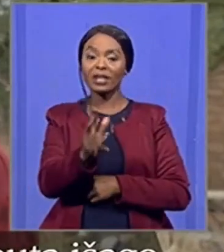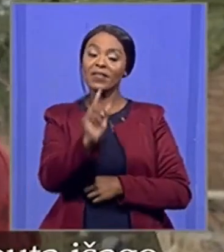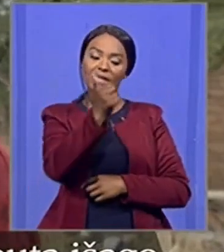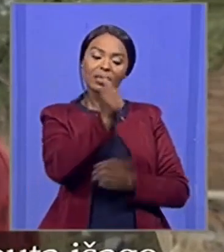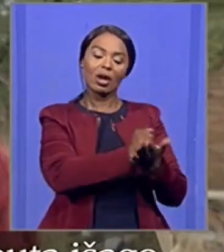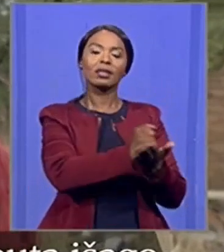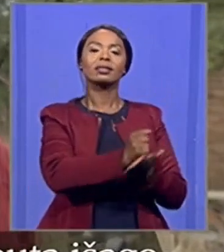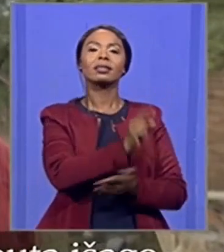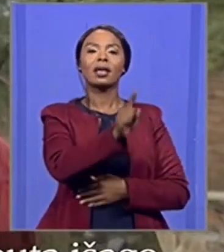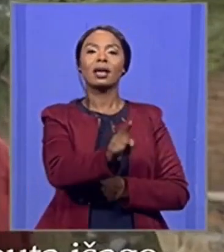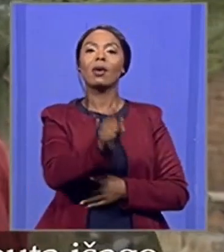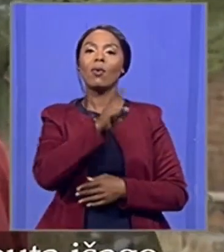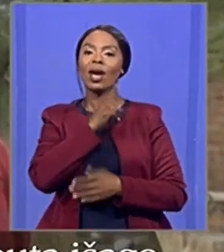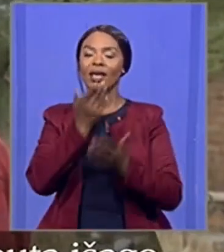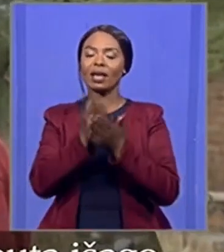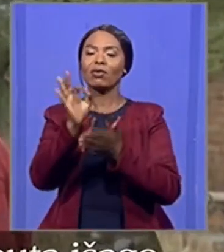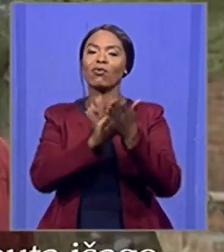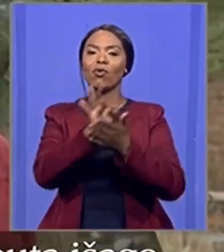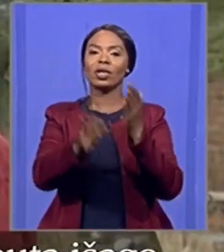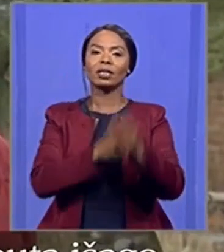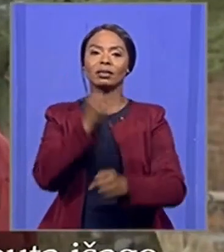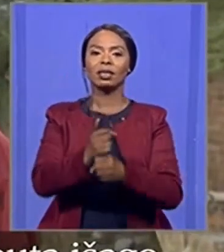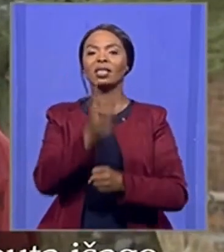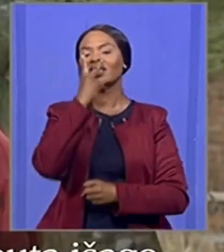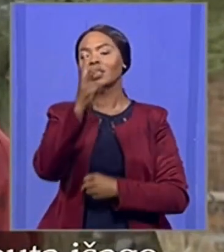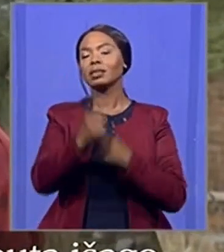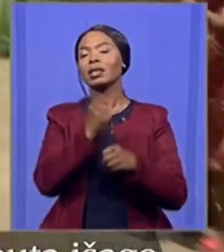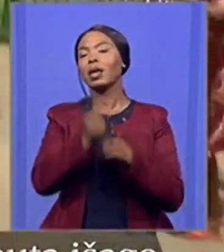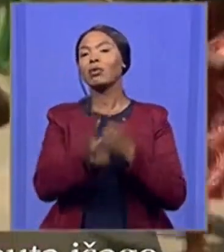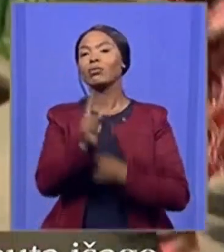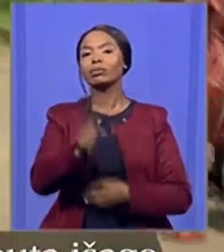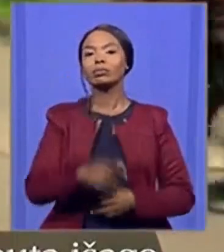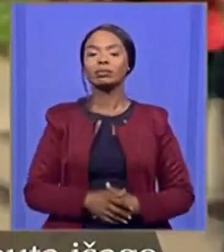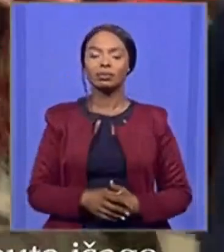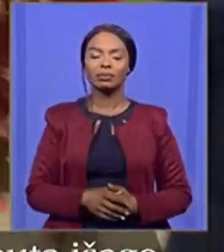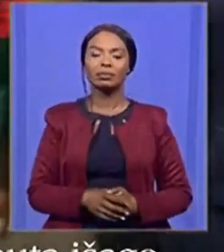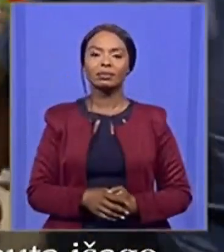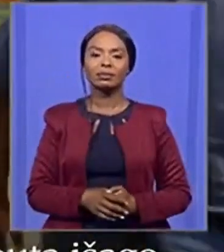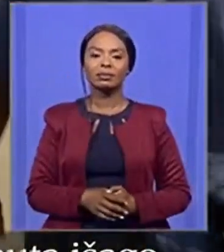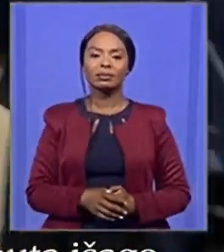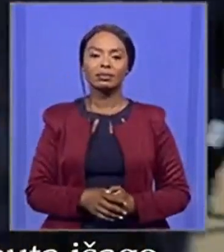tlhopha go boxong re kgone go bona re go tla diragalang ka ditlhopho tse di tlatla.